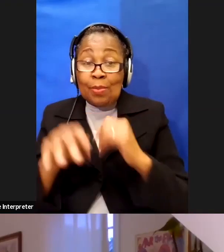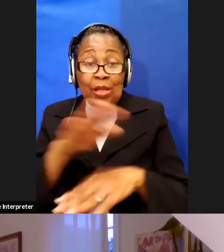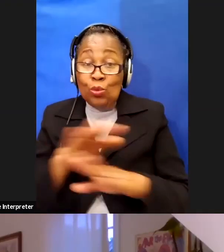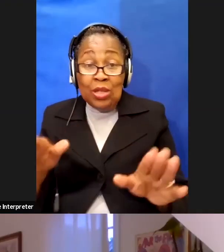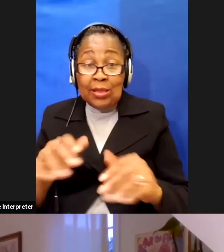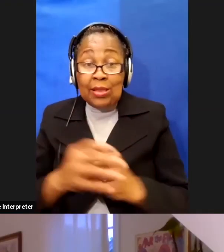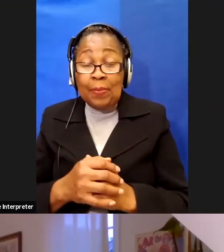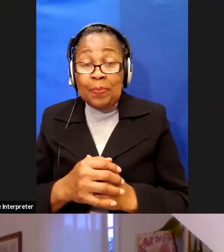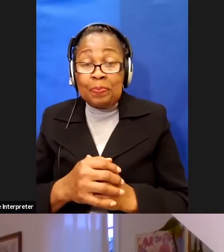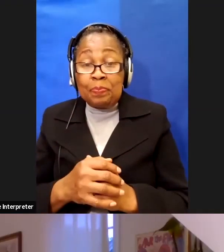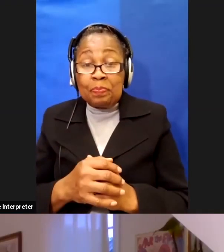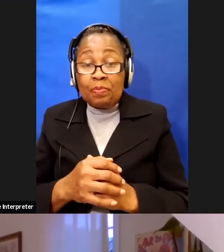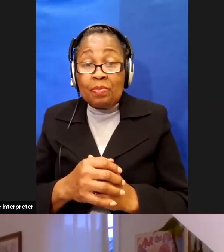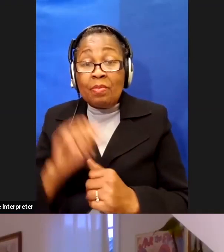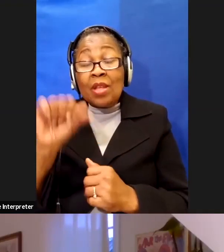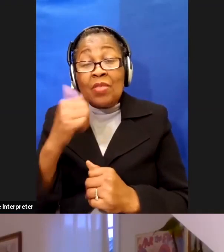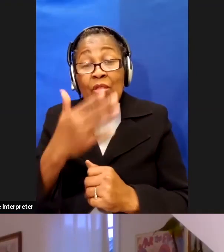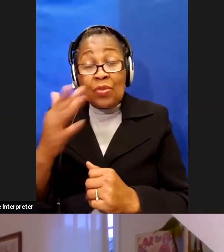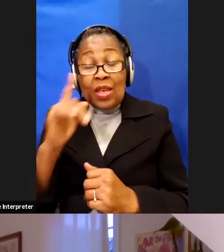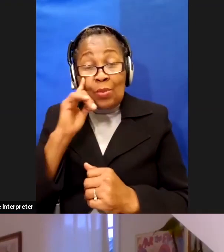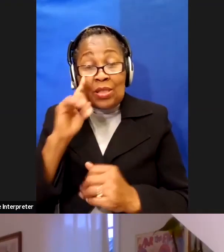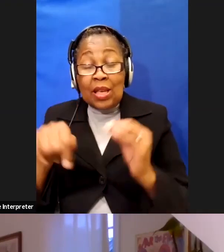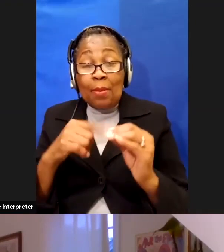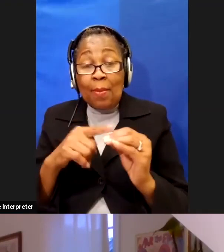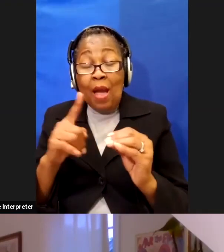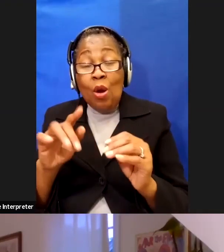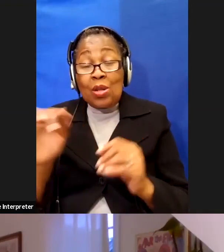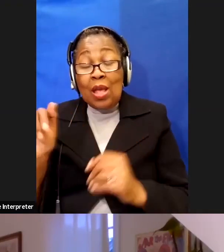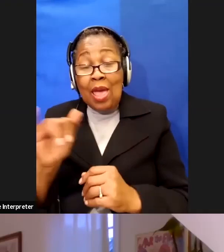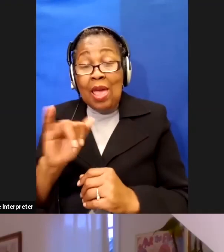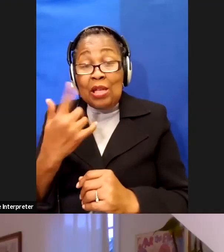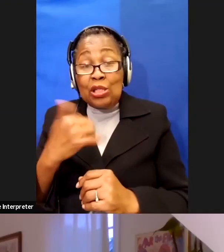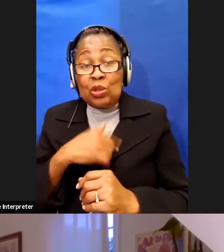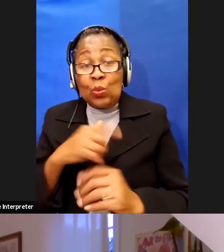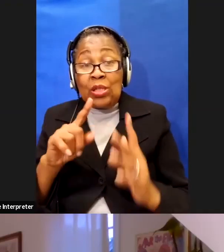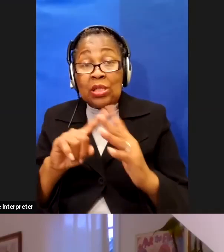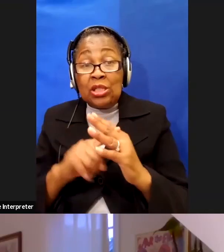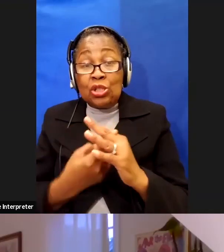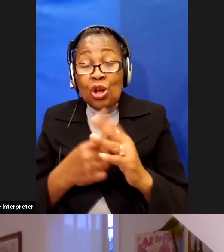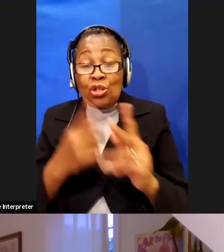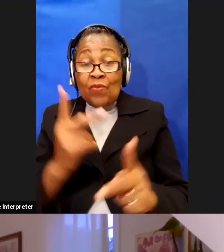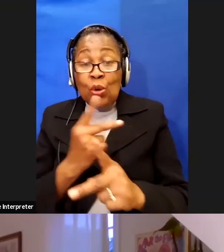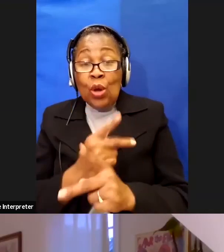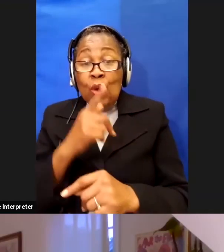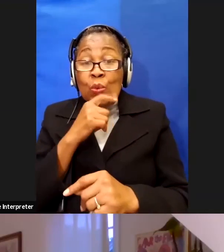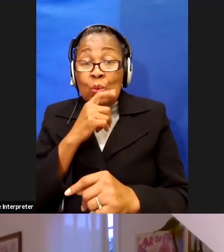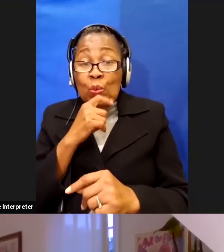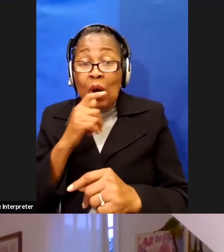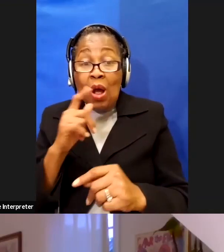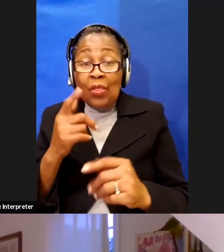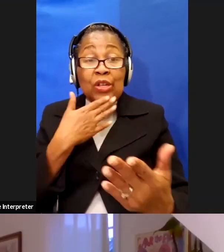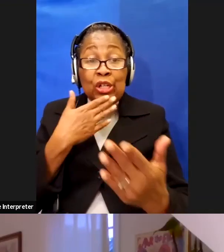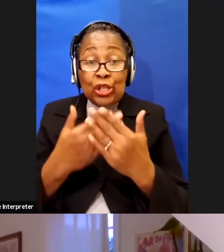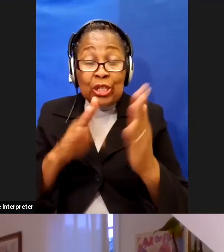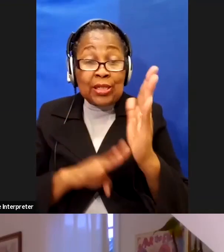So the other thing I was thinking about too, like as we start figuring out who are like the good developers for stuff like